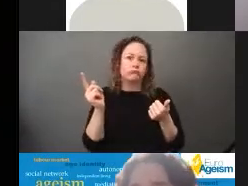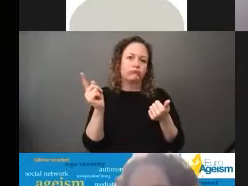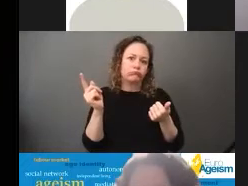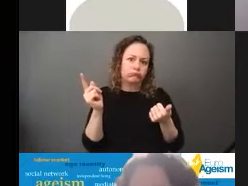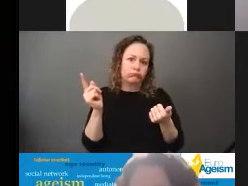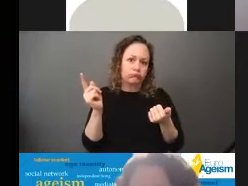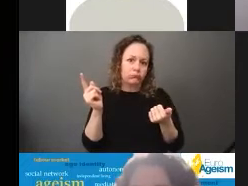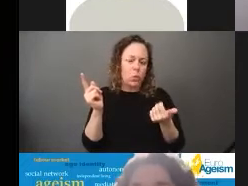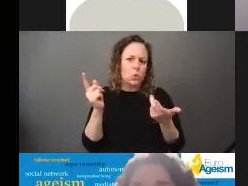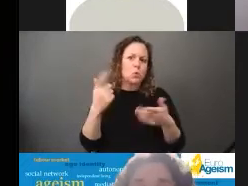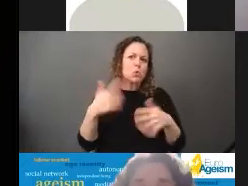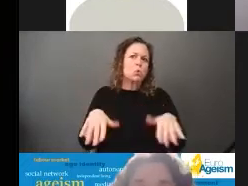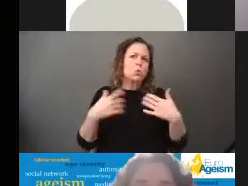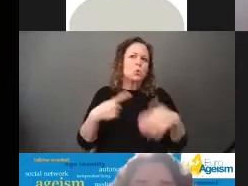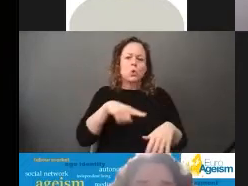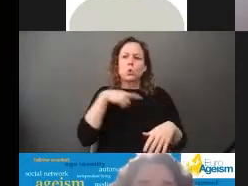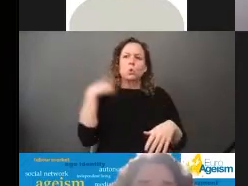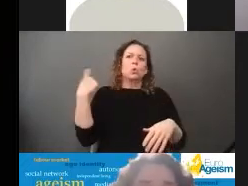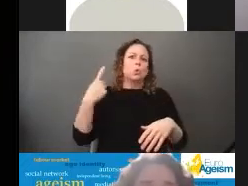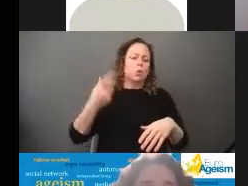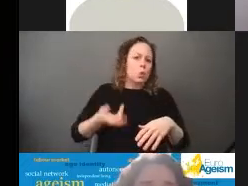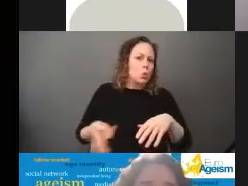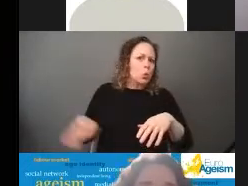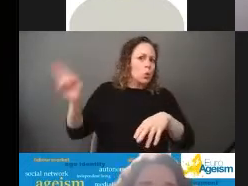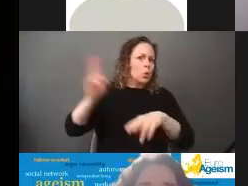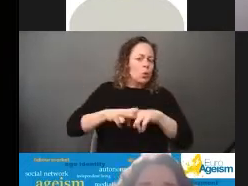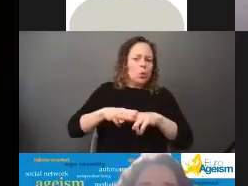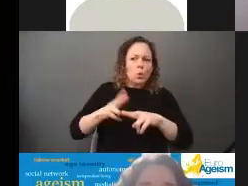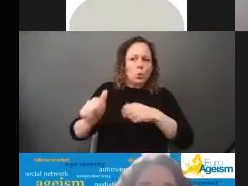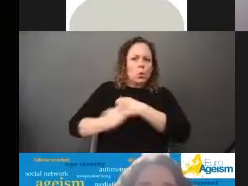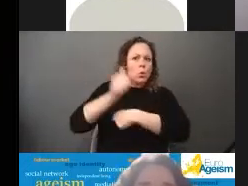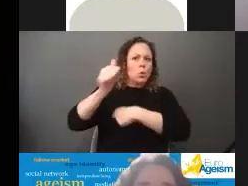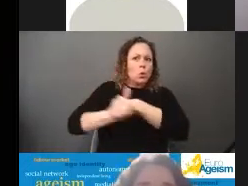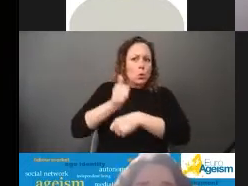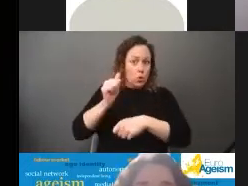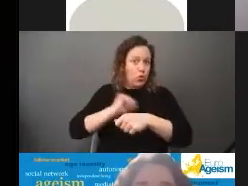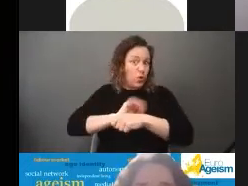a high risk for COVID related